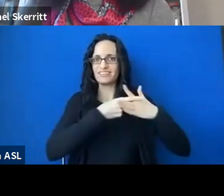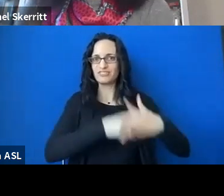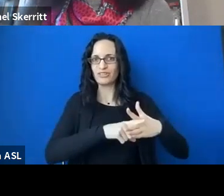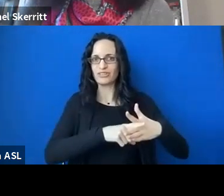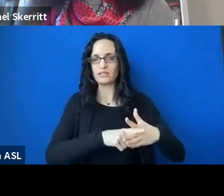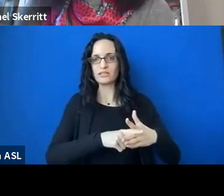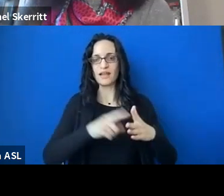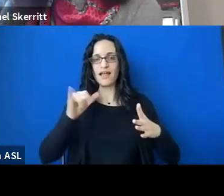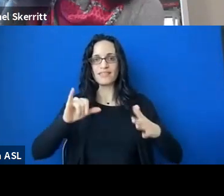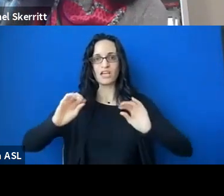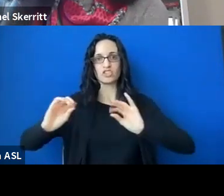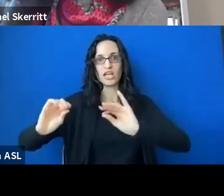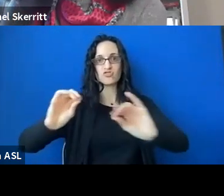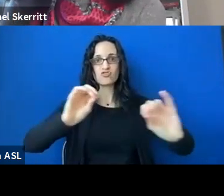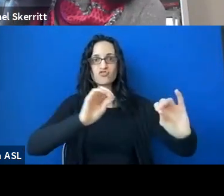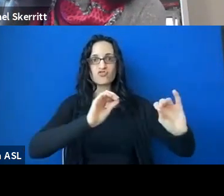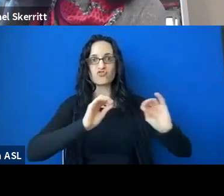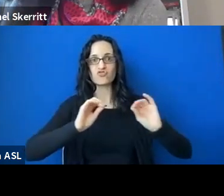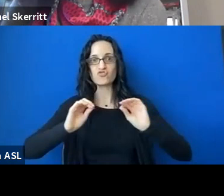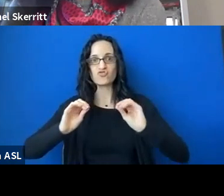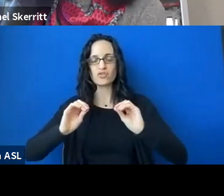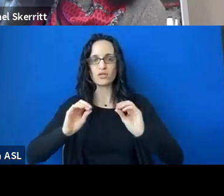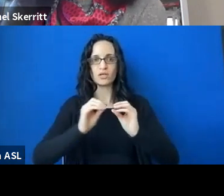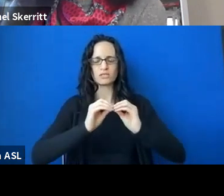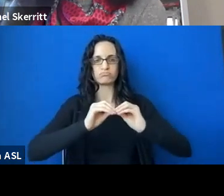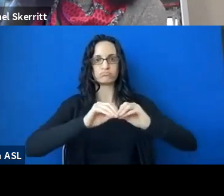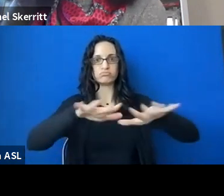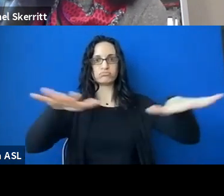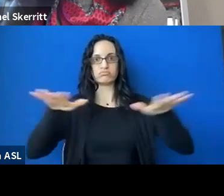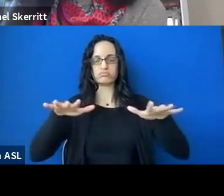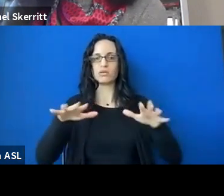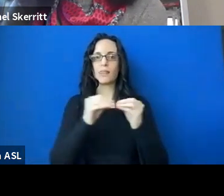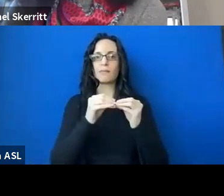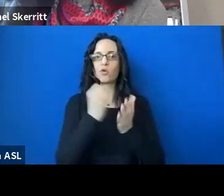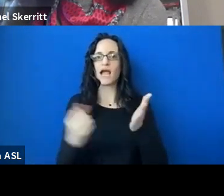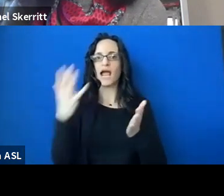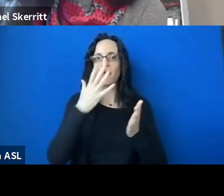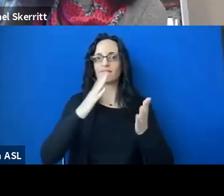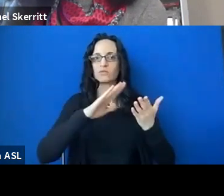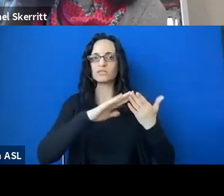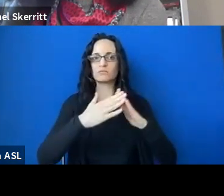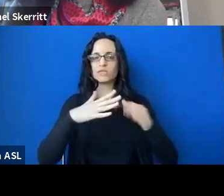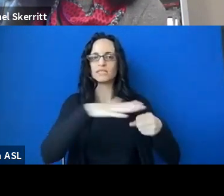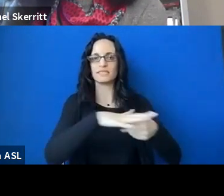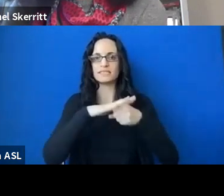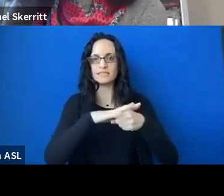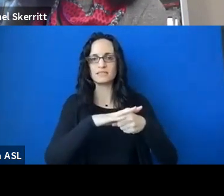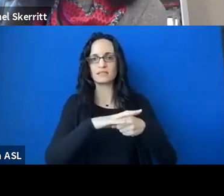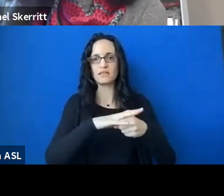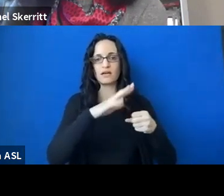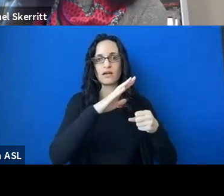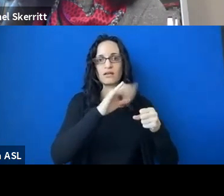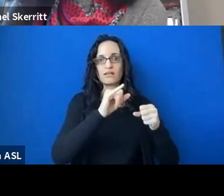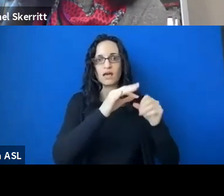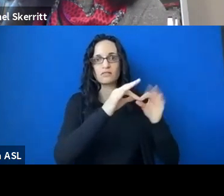is ubiquitous in the more affluent zip codes of our city. And it's the first step in a pipeline that leads through parochial schools